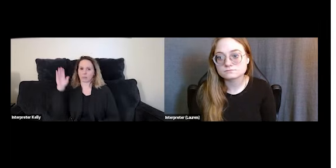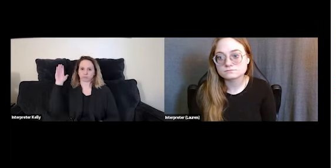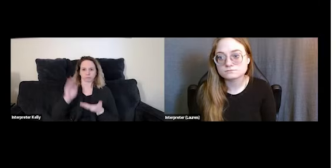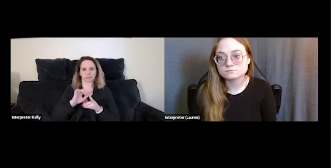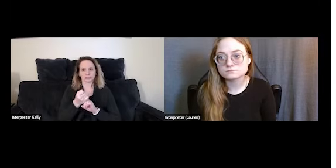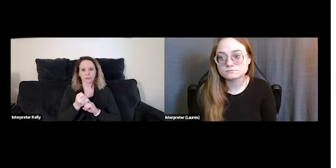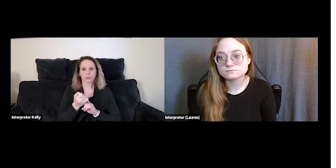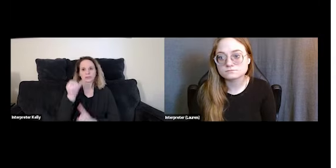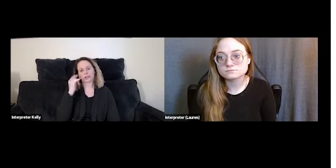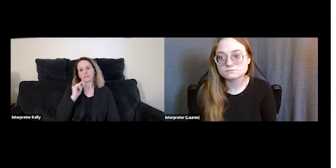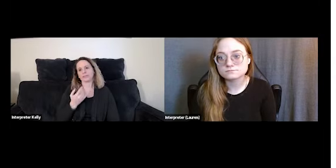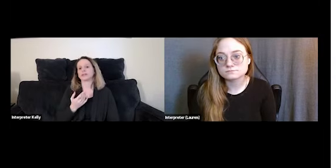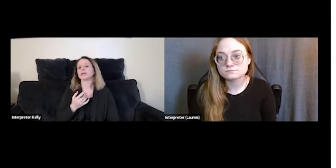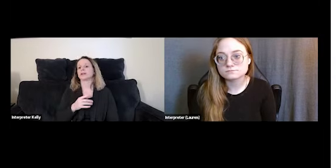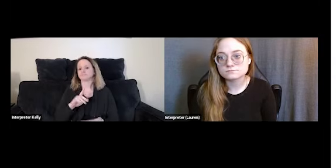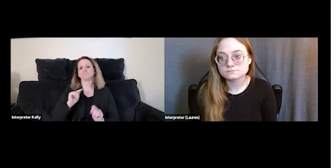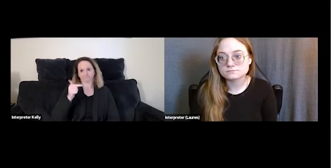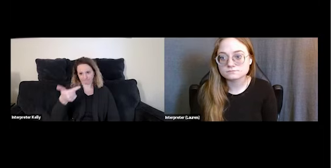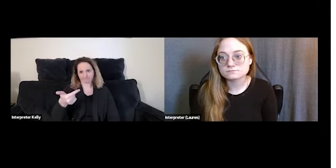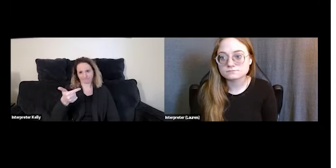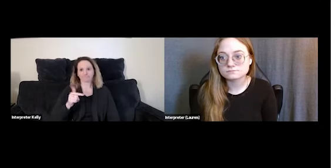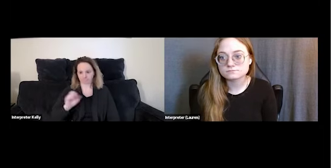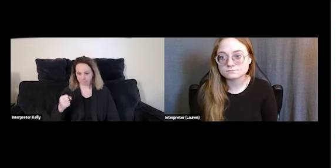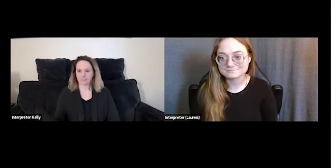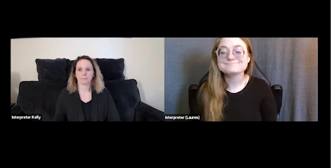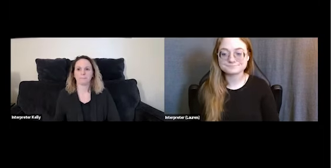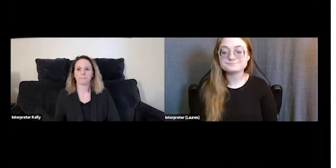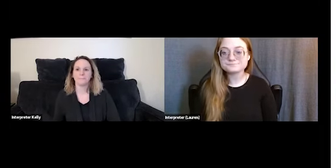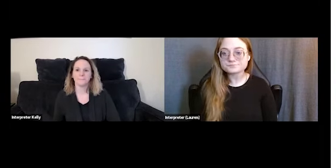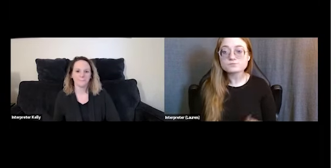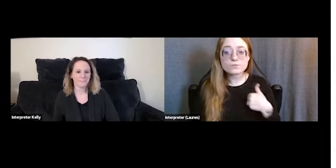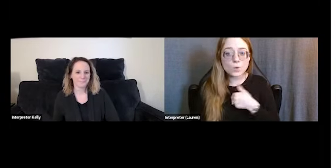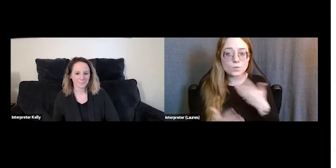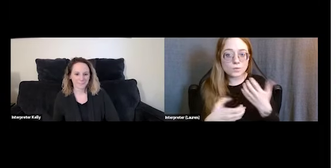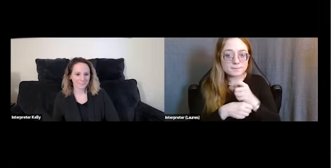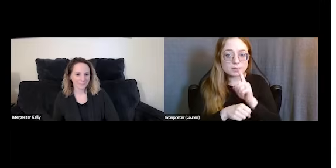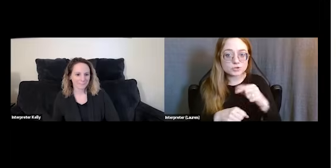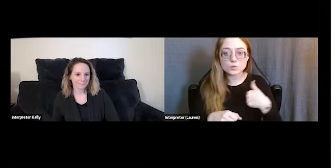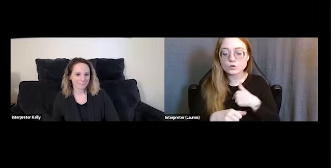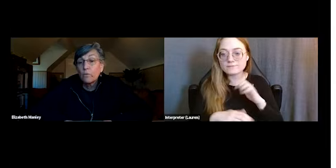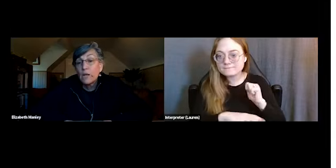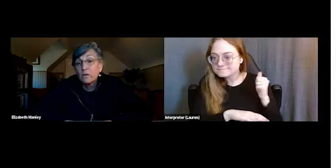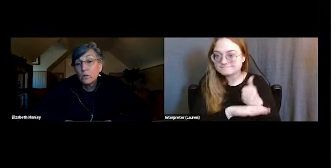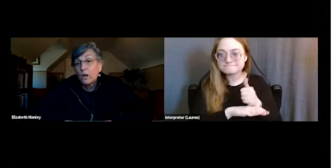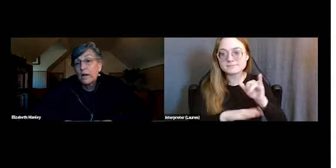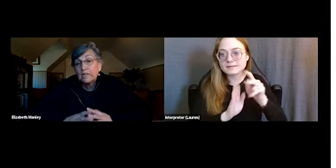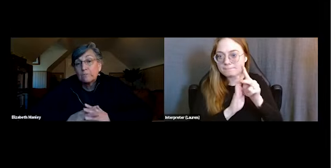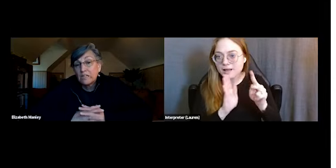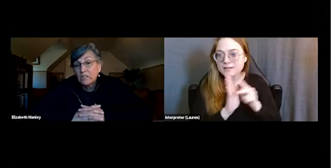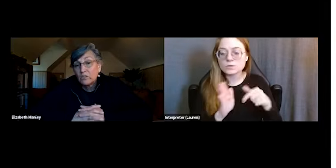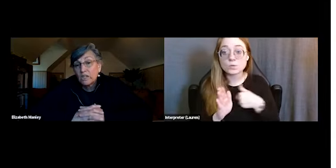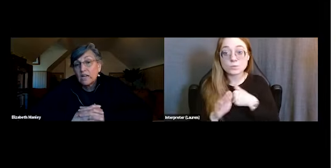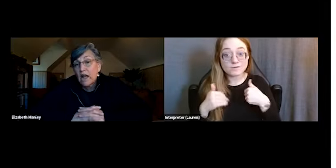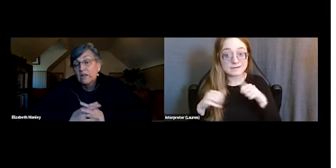the phone. That we really want to make sure that we have established protocols and we have the ability to remain on the line